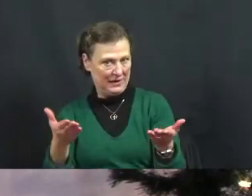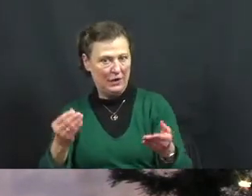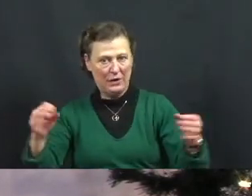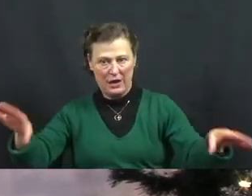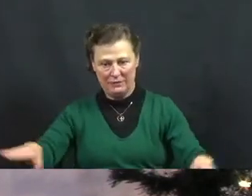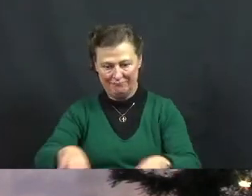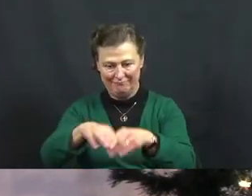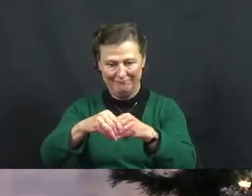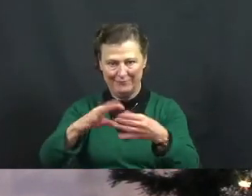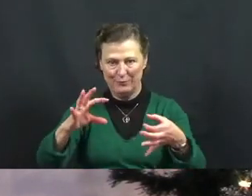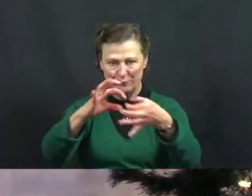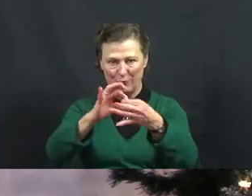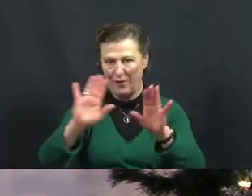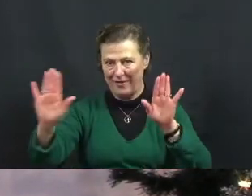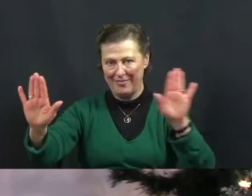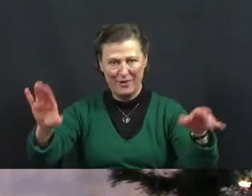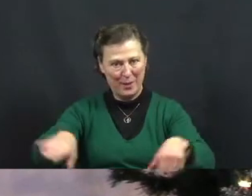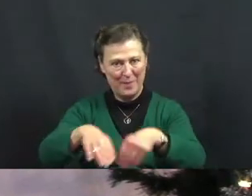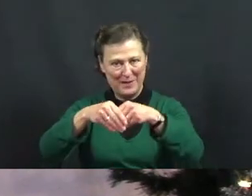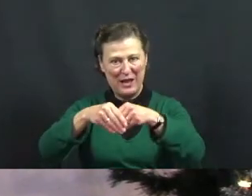them in marriage.